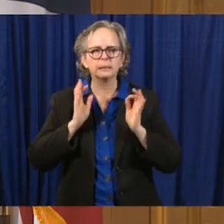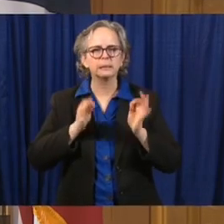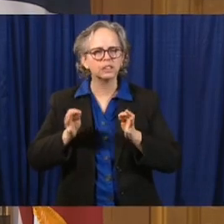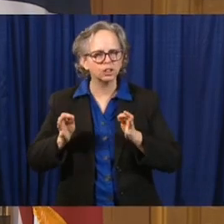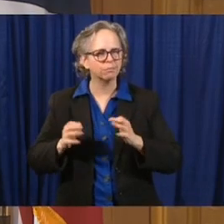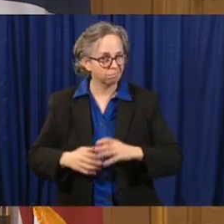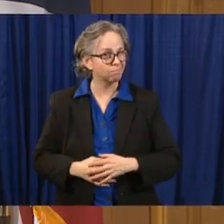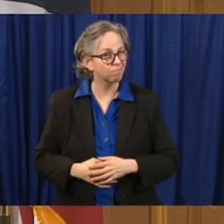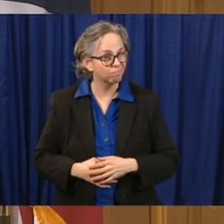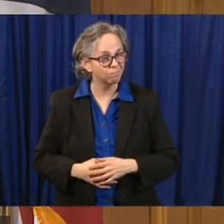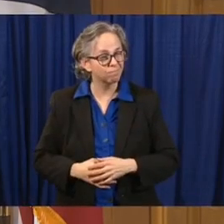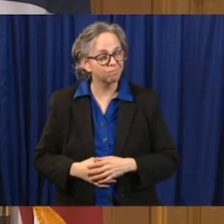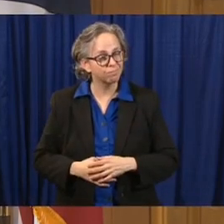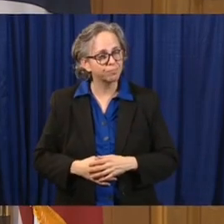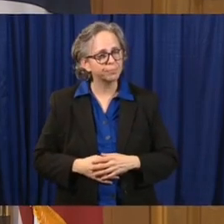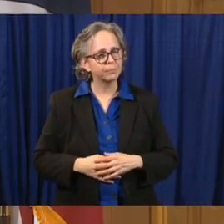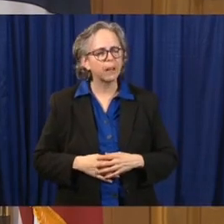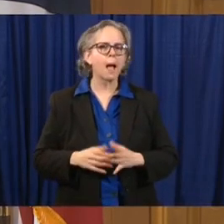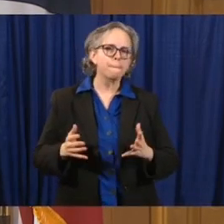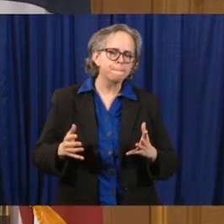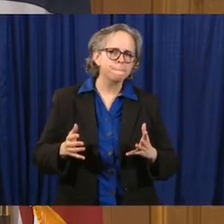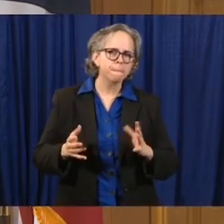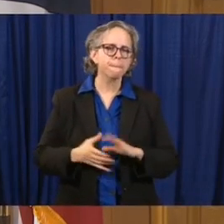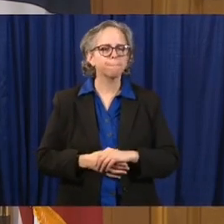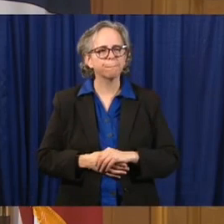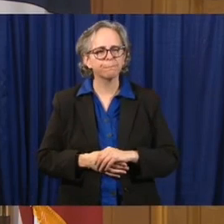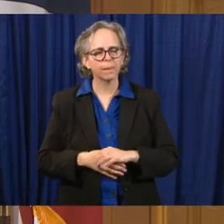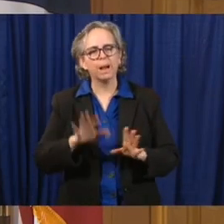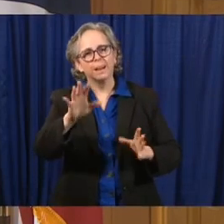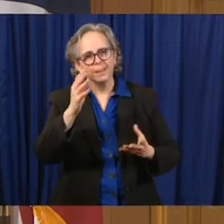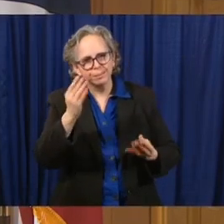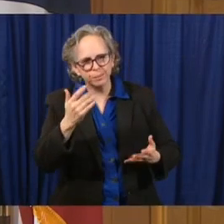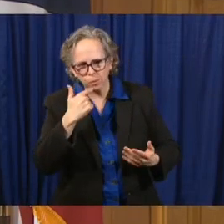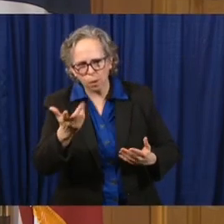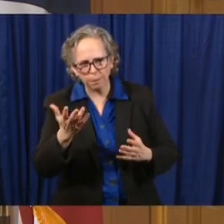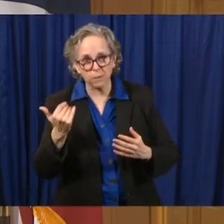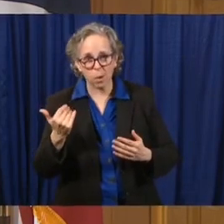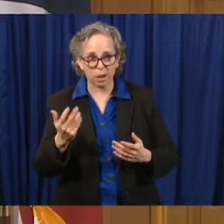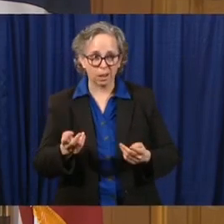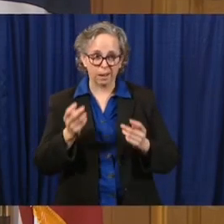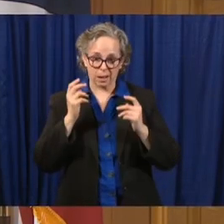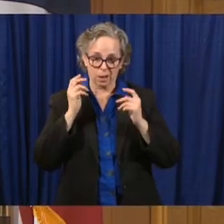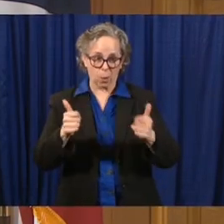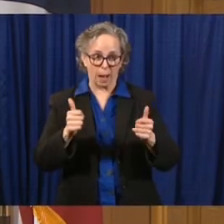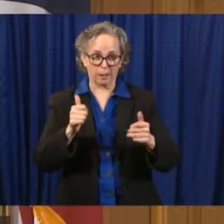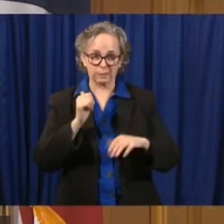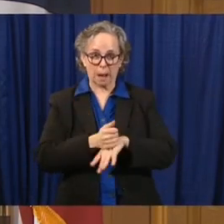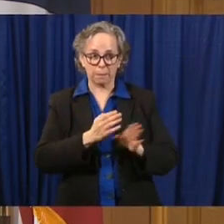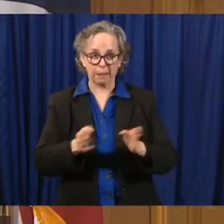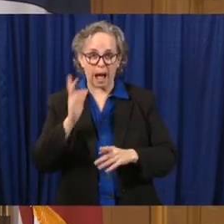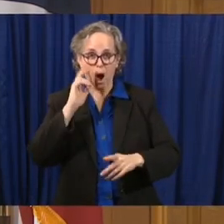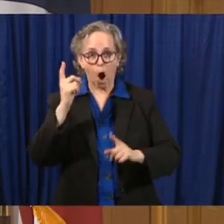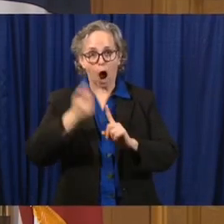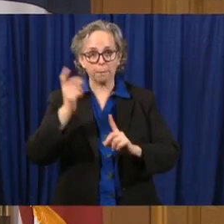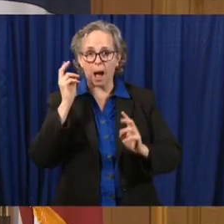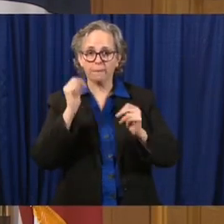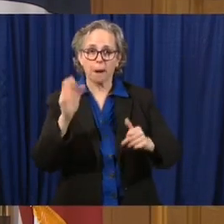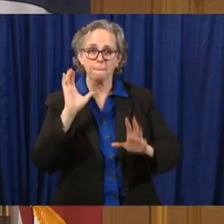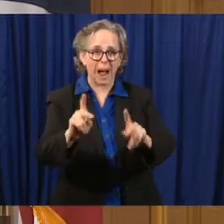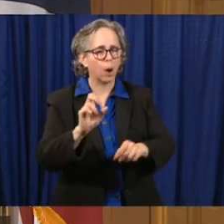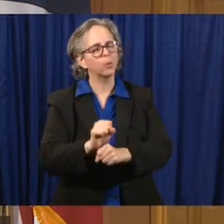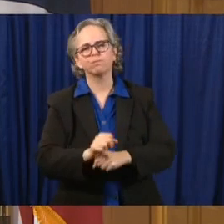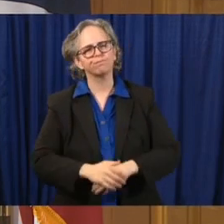So, you know, what we will present to the people of the state of Ohio is a plan that's based on all the information we can get, and it's a plan